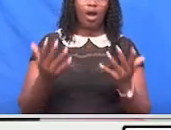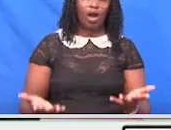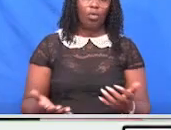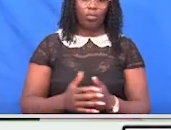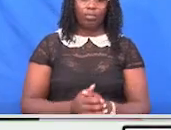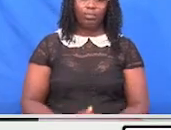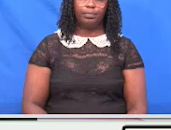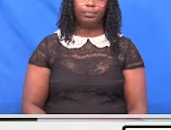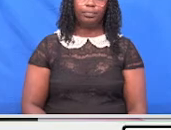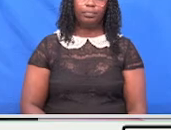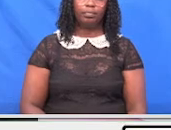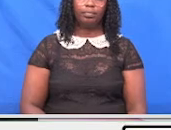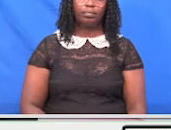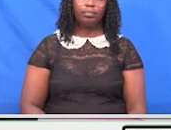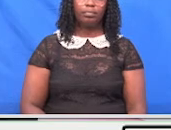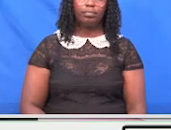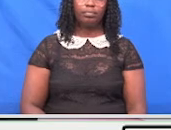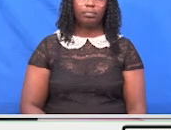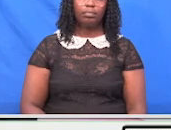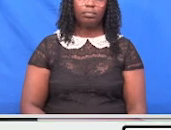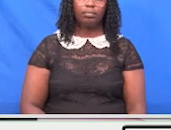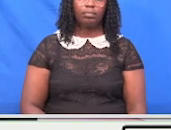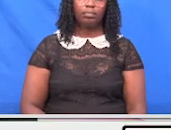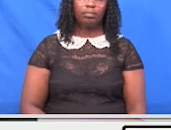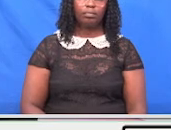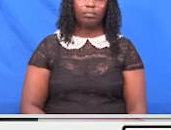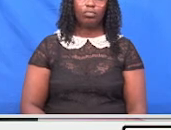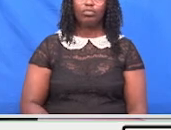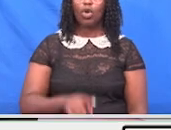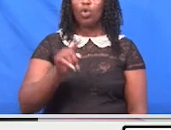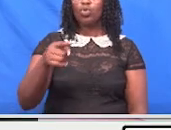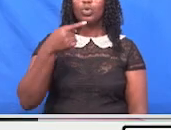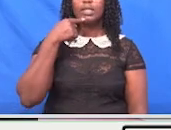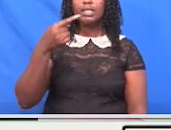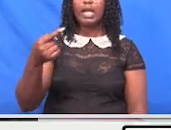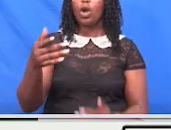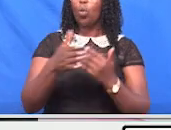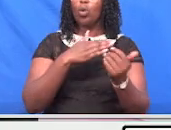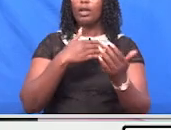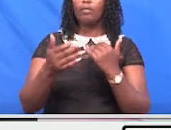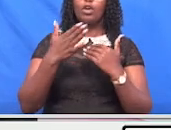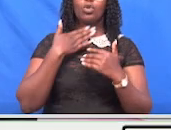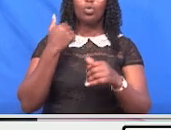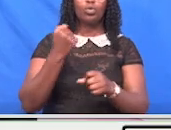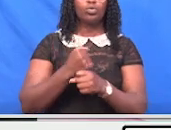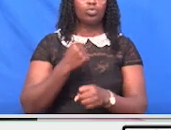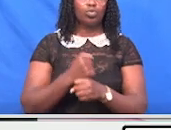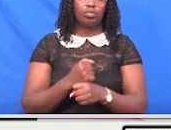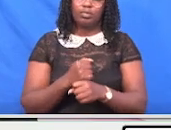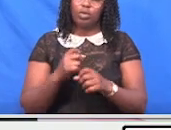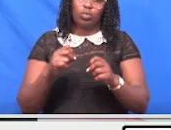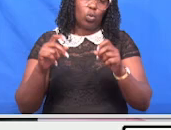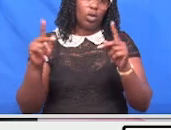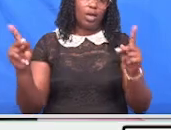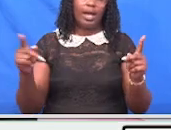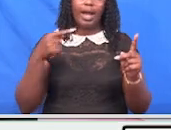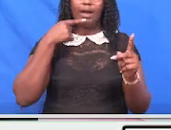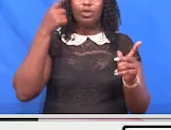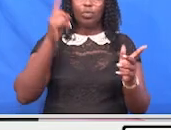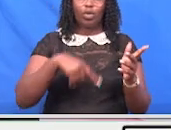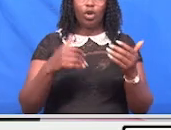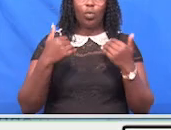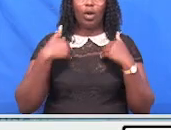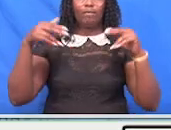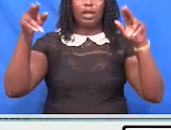You name anything you'd want to do under the sun. I said we have an international classification system of all goods and services. So all